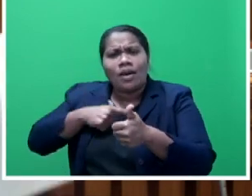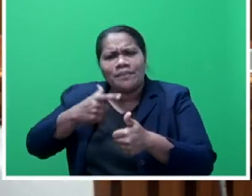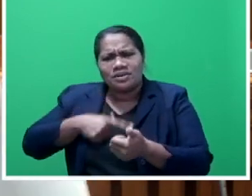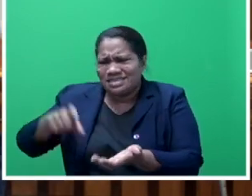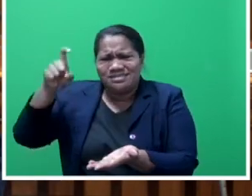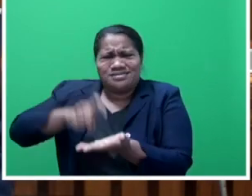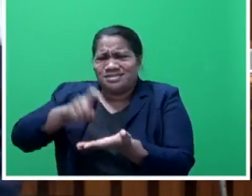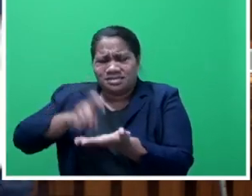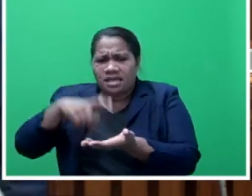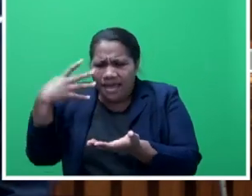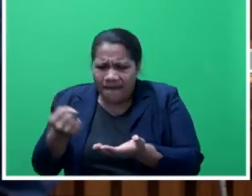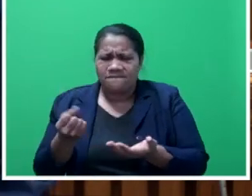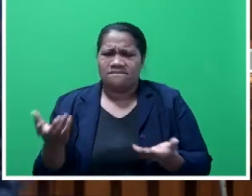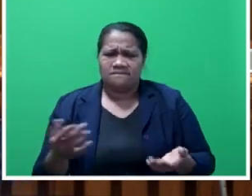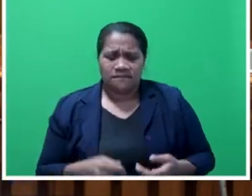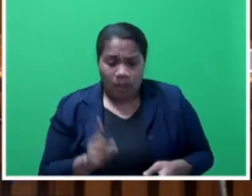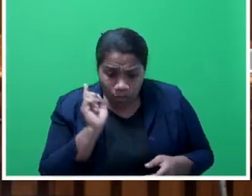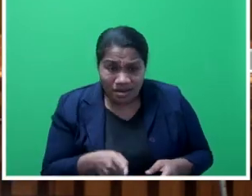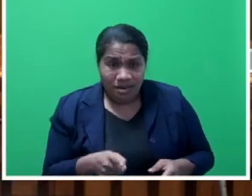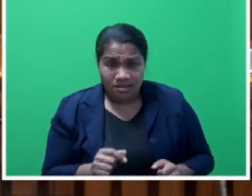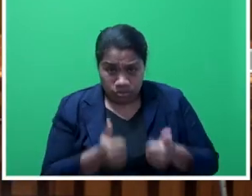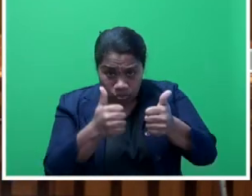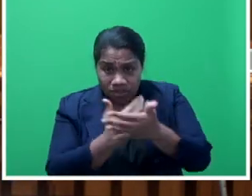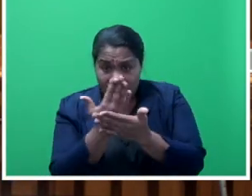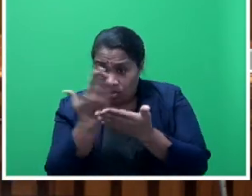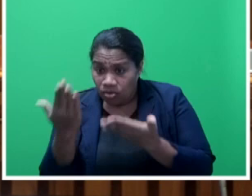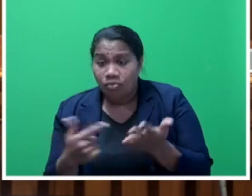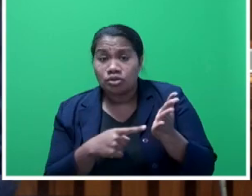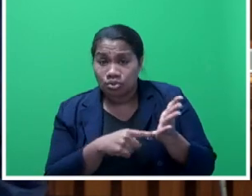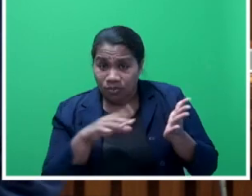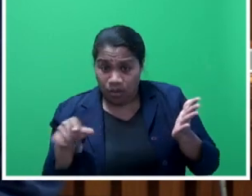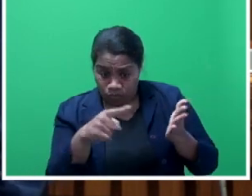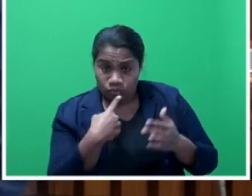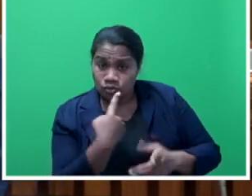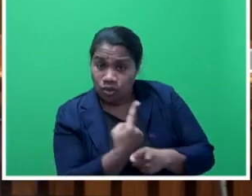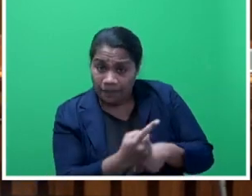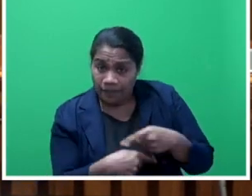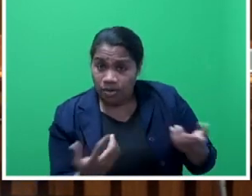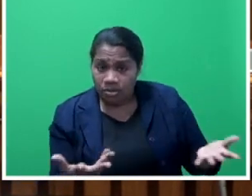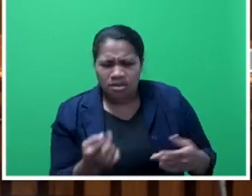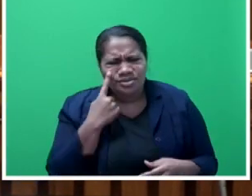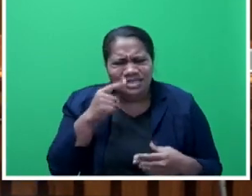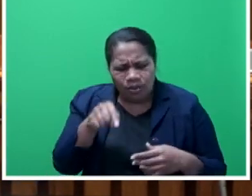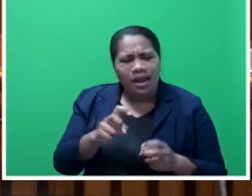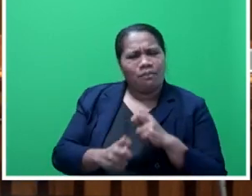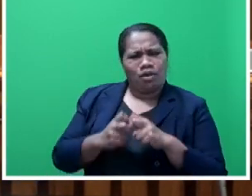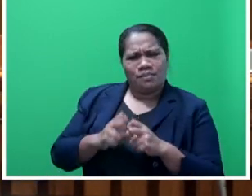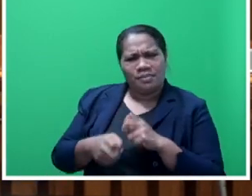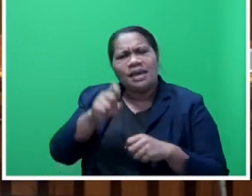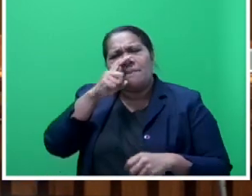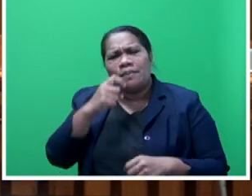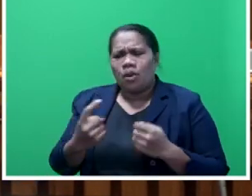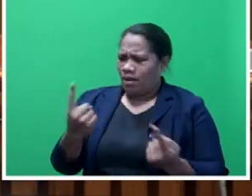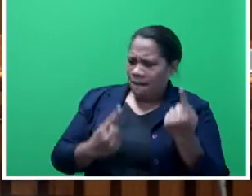This is the glory day, Honorable Tui Sawau, you're talking about. You see, this is the problem. People come to